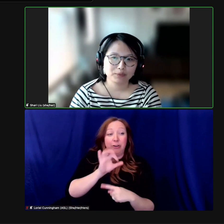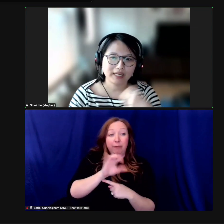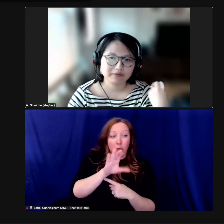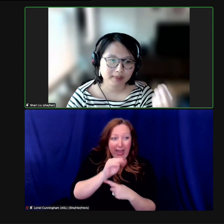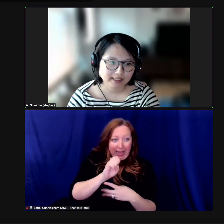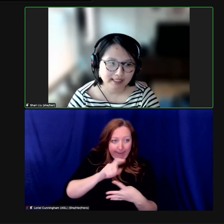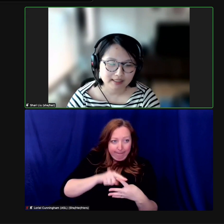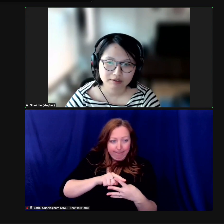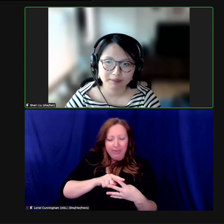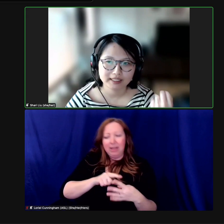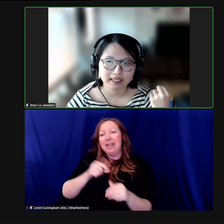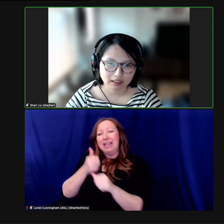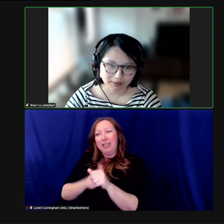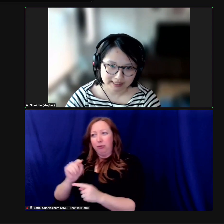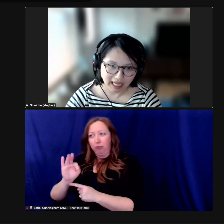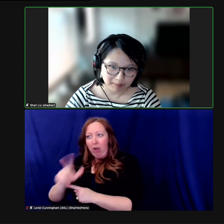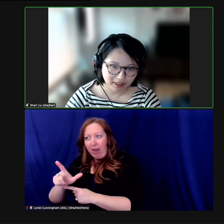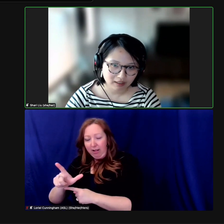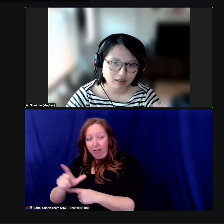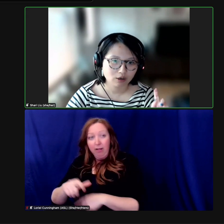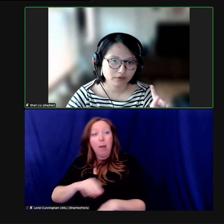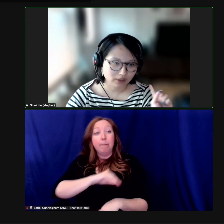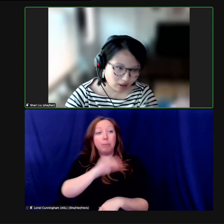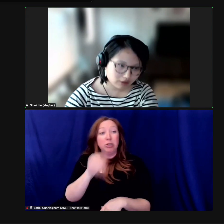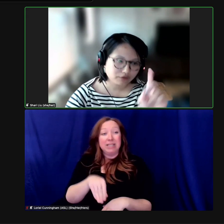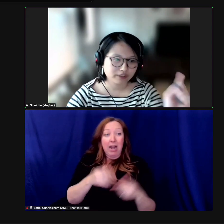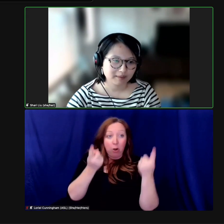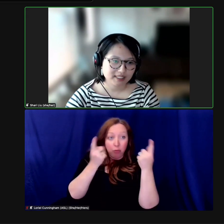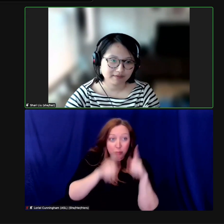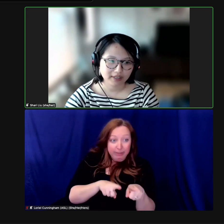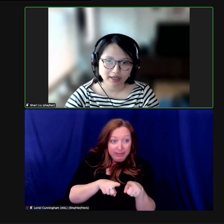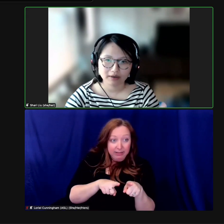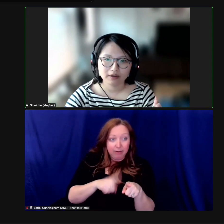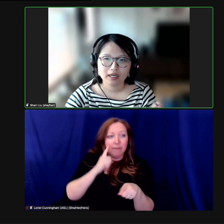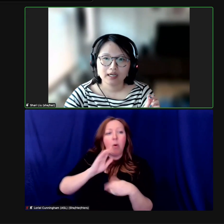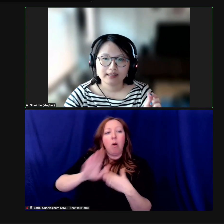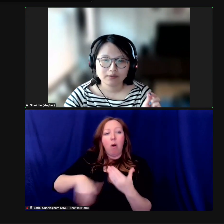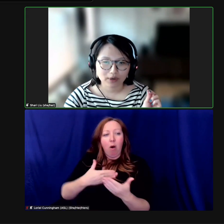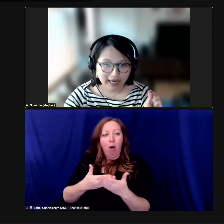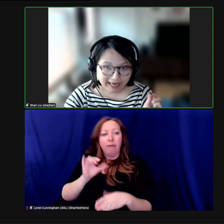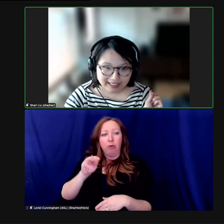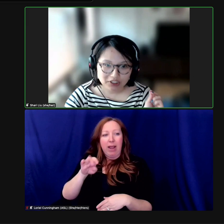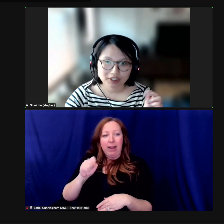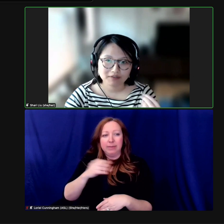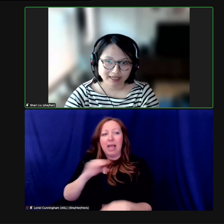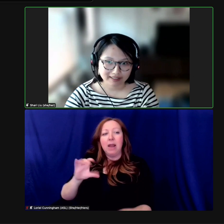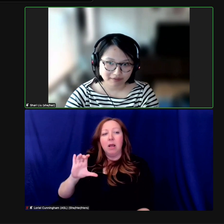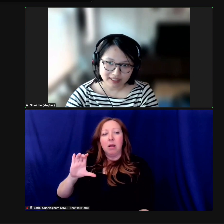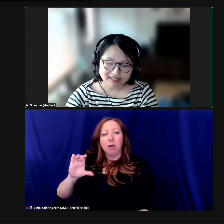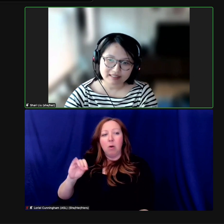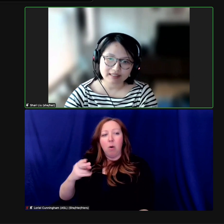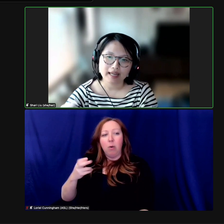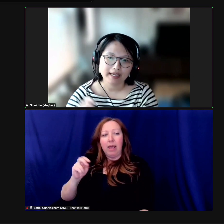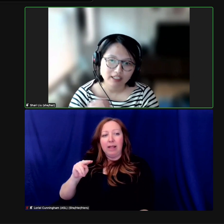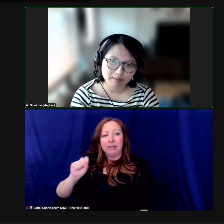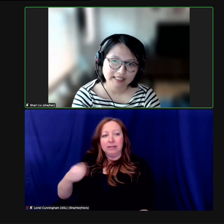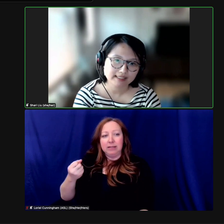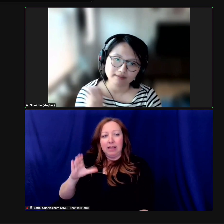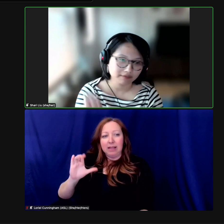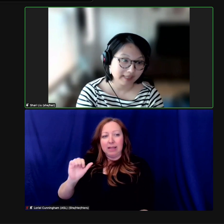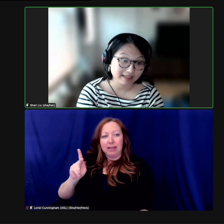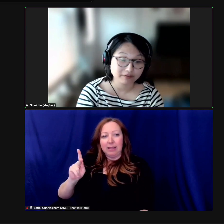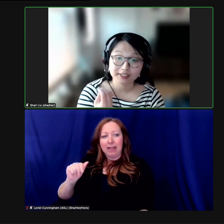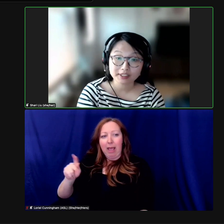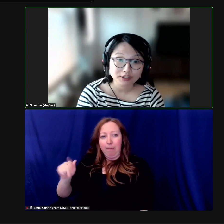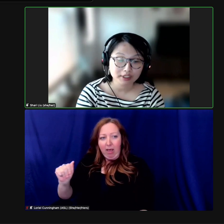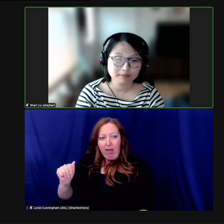trials. So we have percent agreement and Cohen's kappa over all frames in the video where eye catcher could find a face and humans